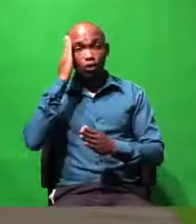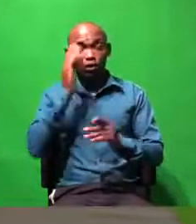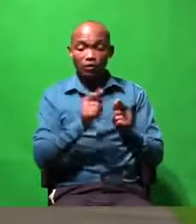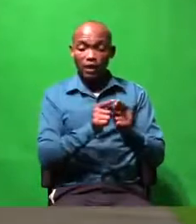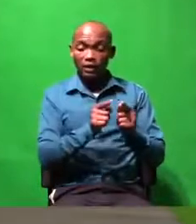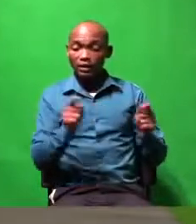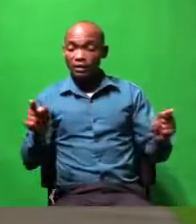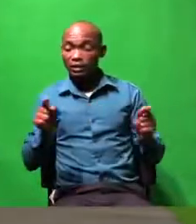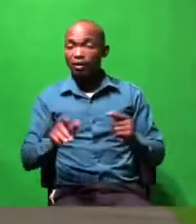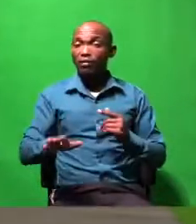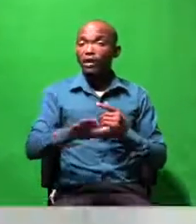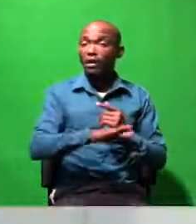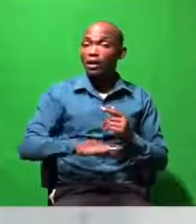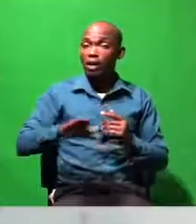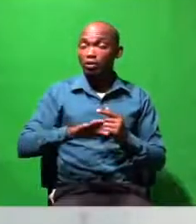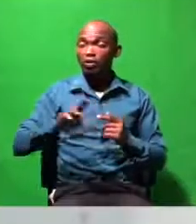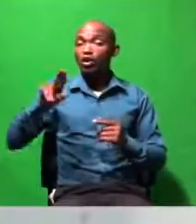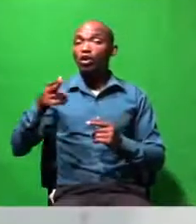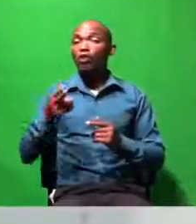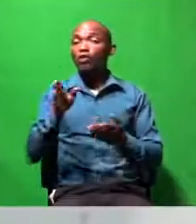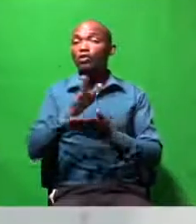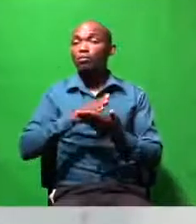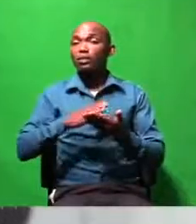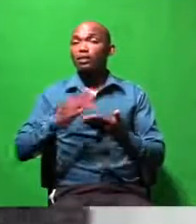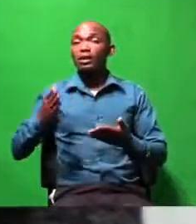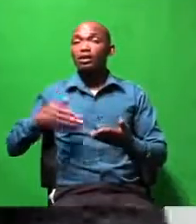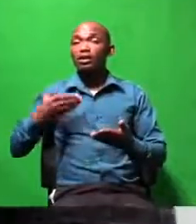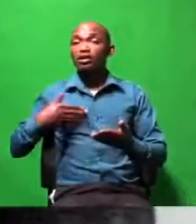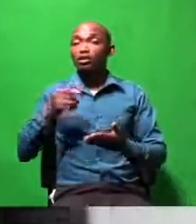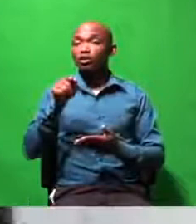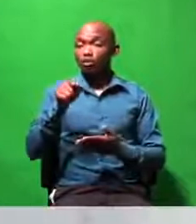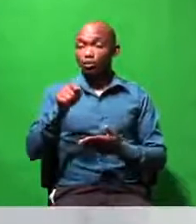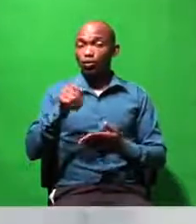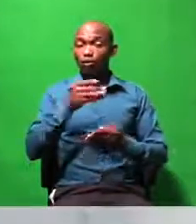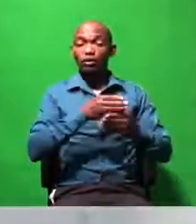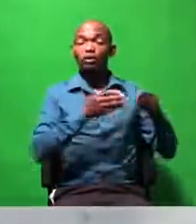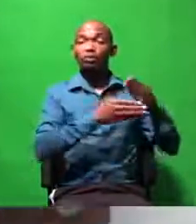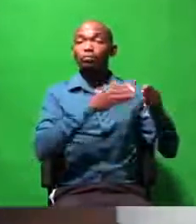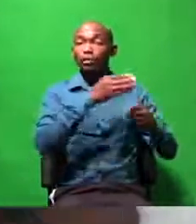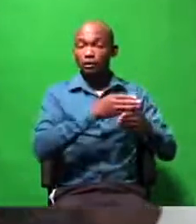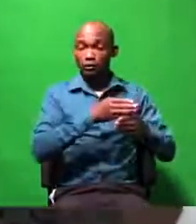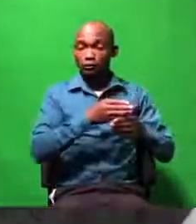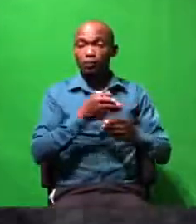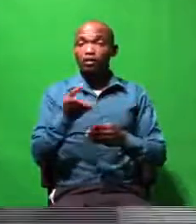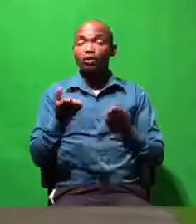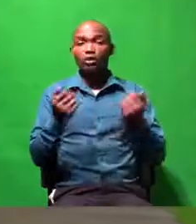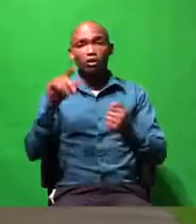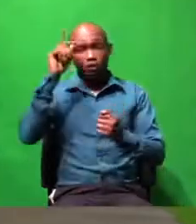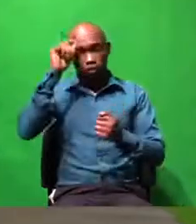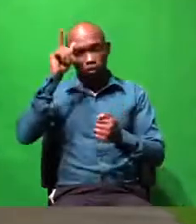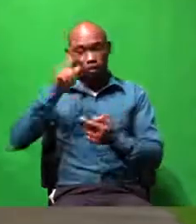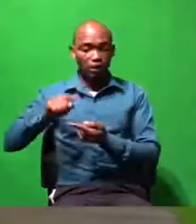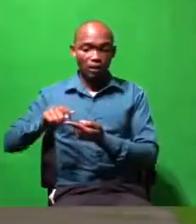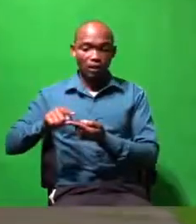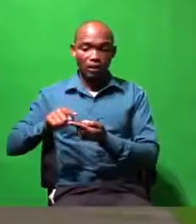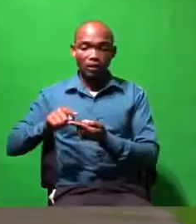ground or distance of the road where we need to build. That is one. The second one is to determine the vertical